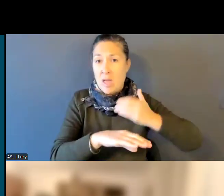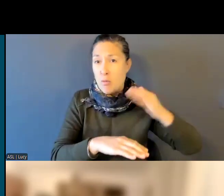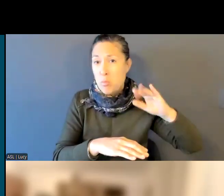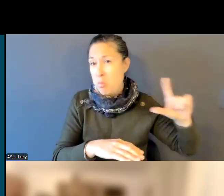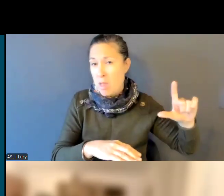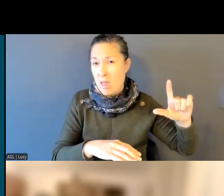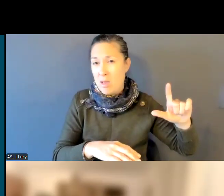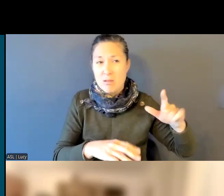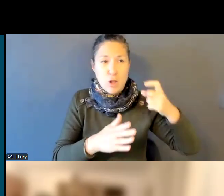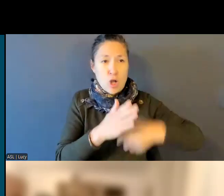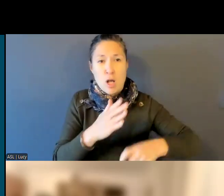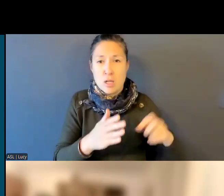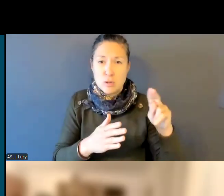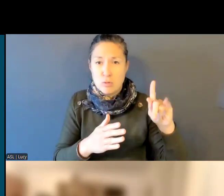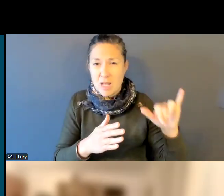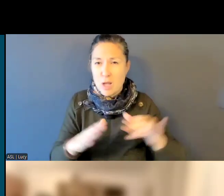utility costs for